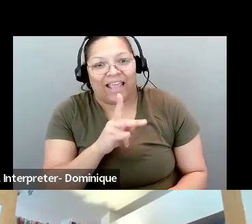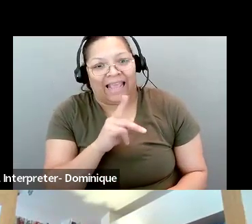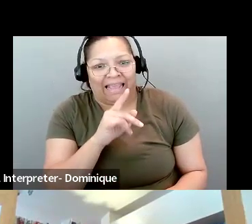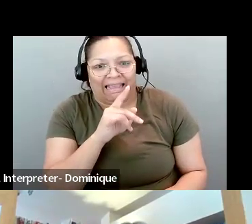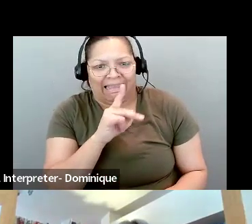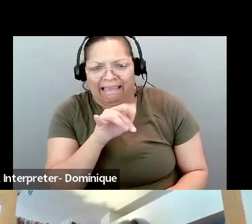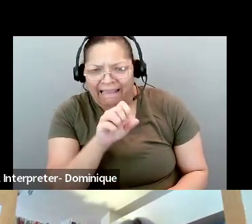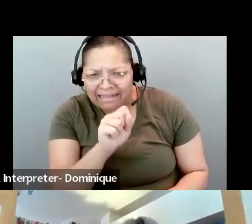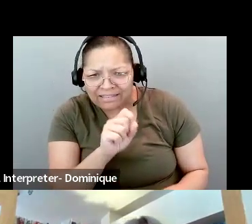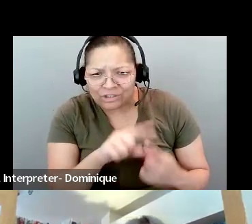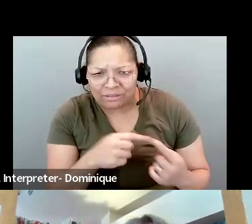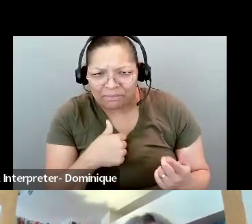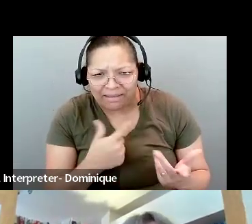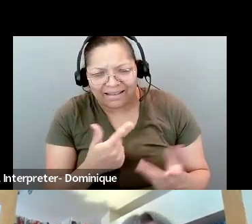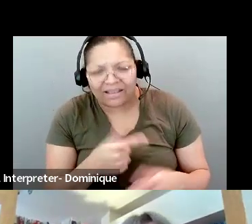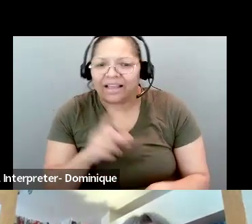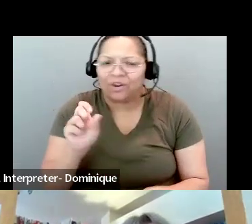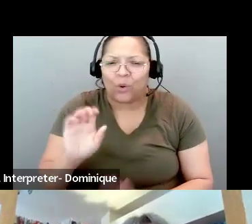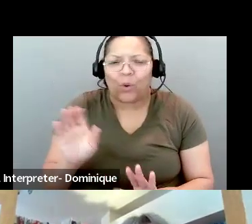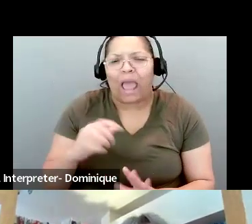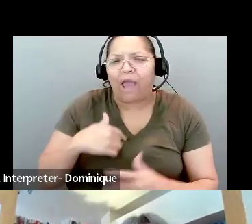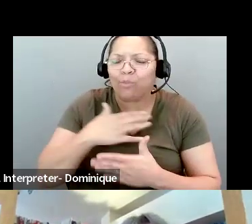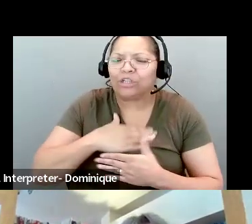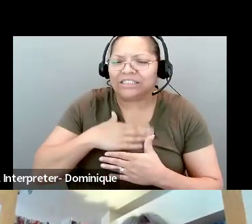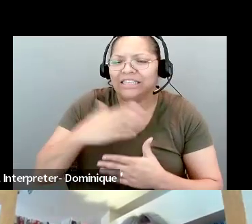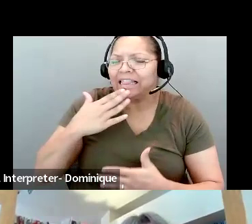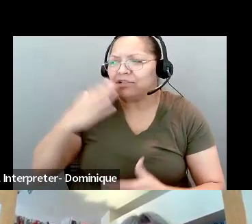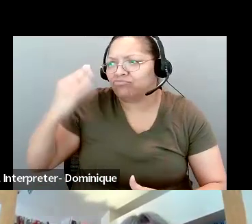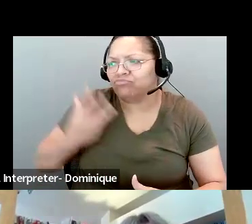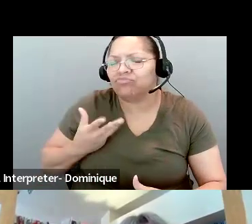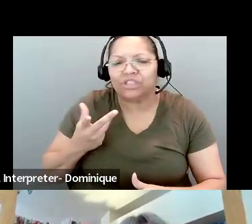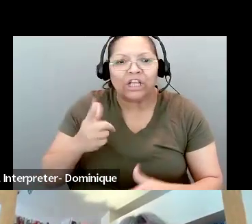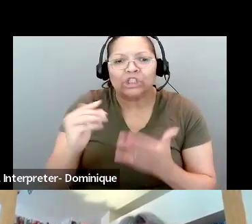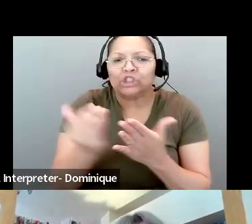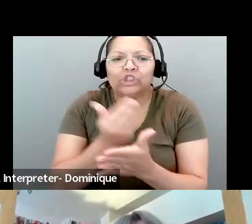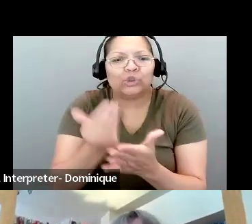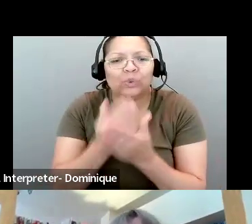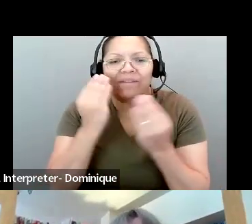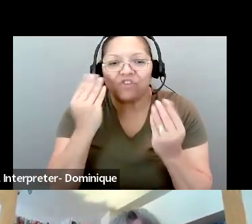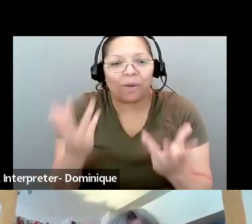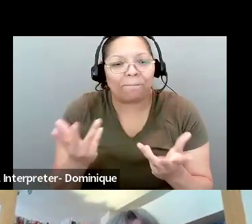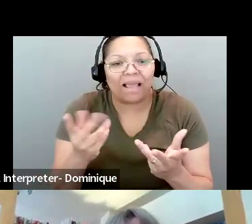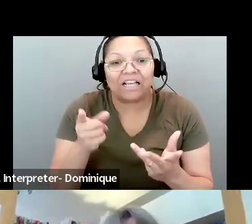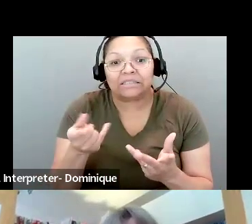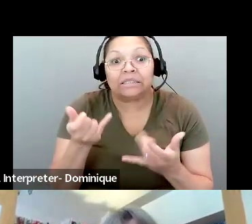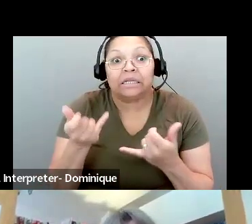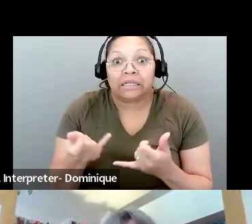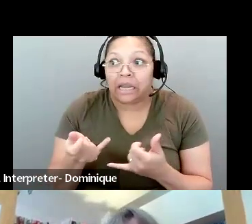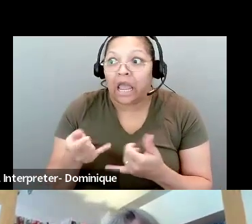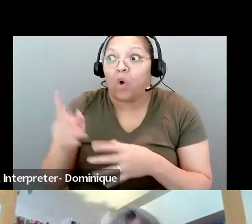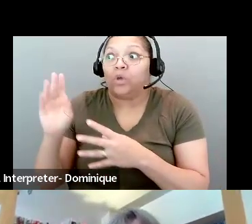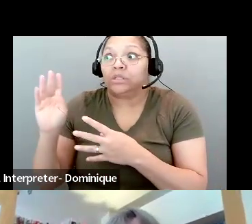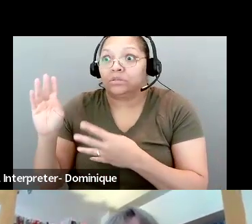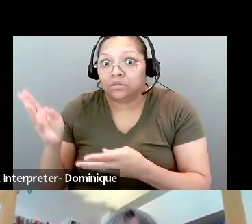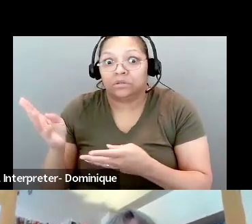Yeah, no, I appreciate it. you, And this is brand new information, and like it's slowly filtering through the networks. It's just a